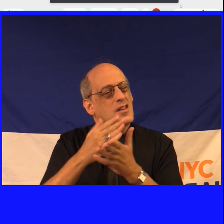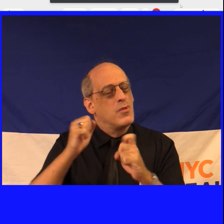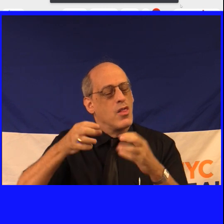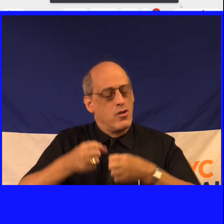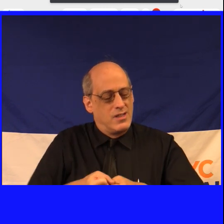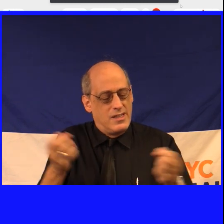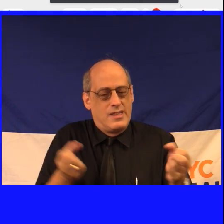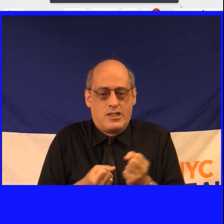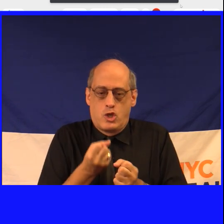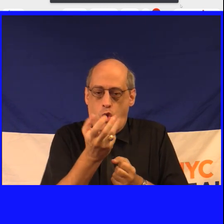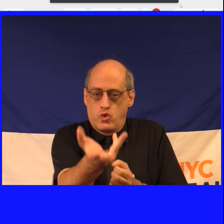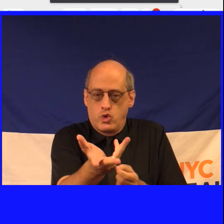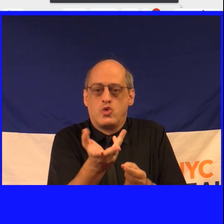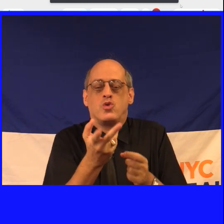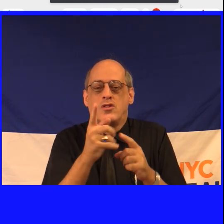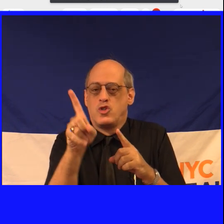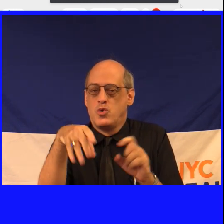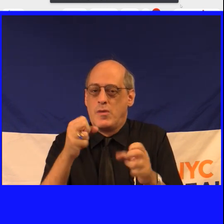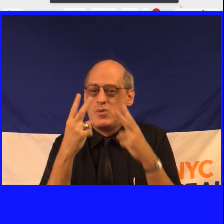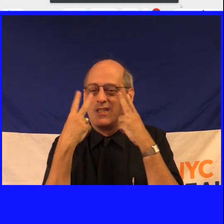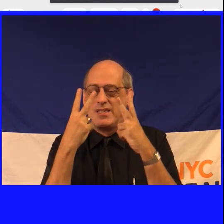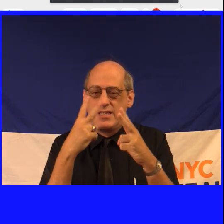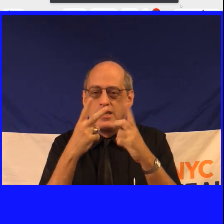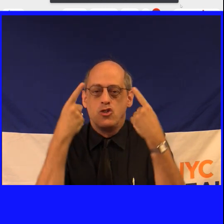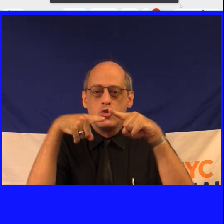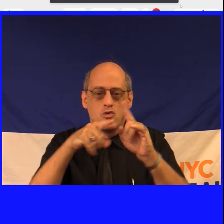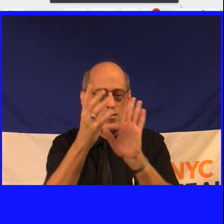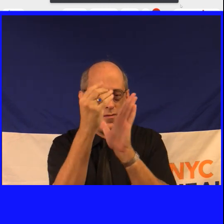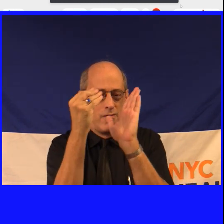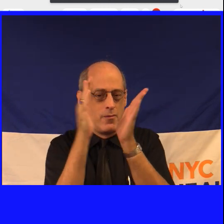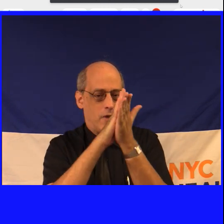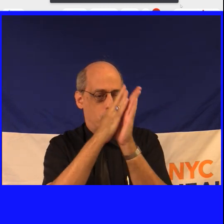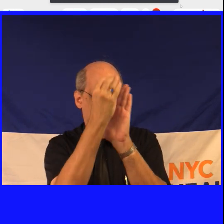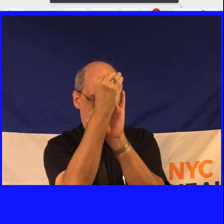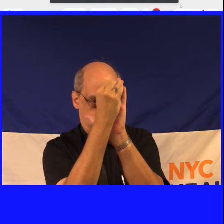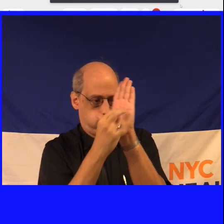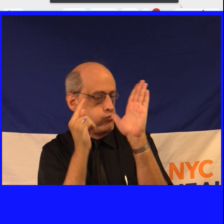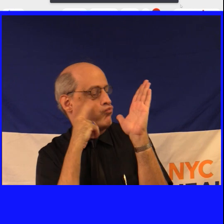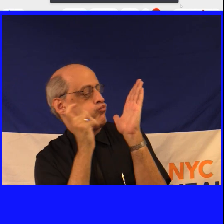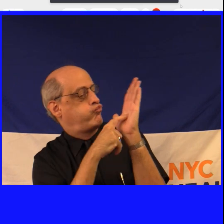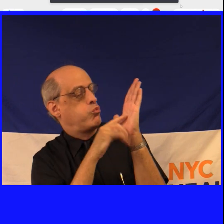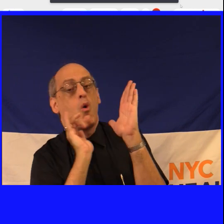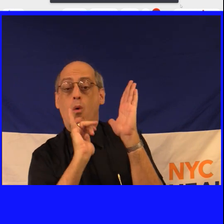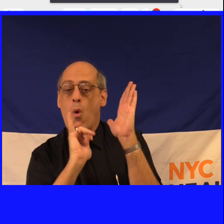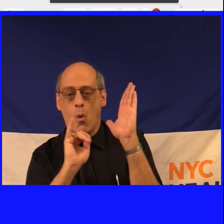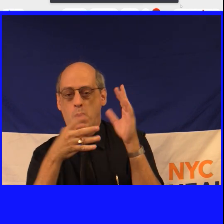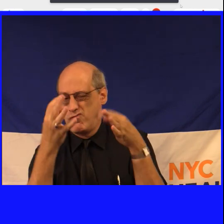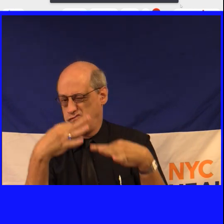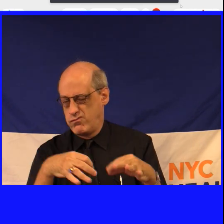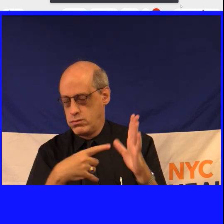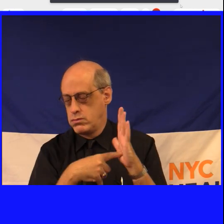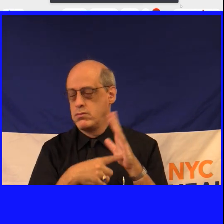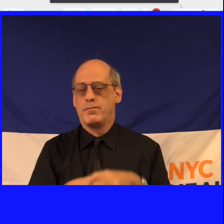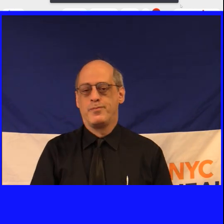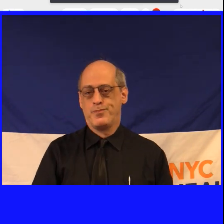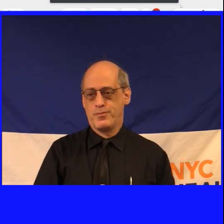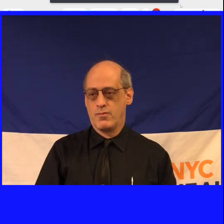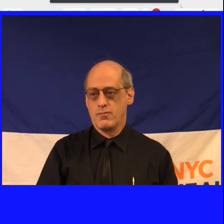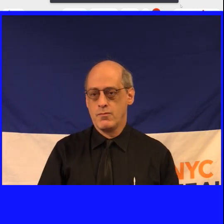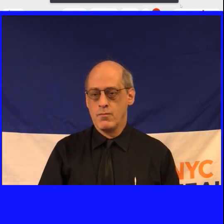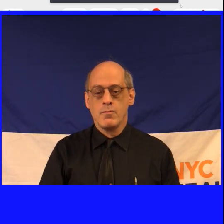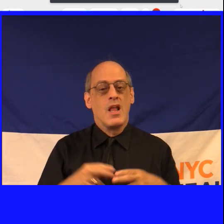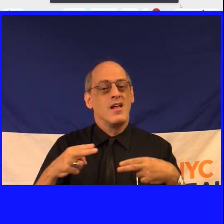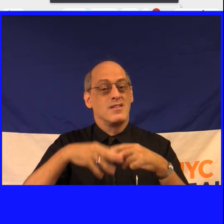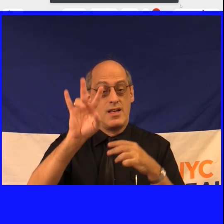and risks and uncertainties that you might see throughout the financial statements as you go through some of the details. On